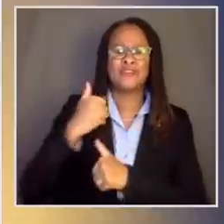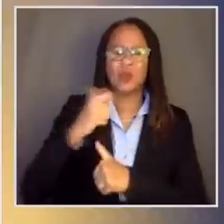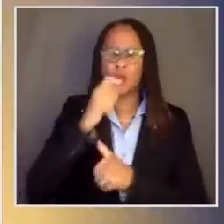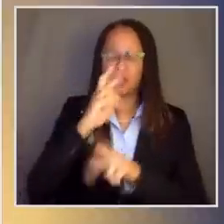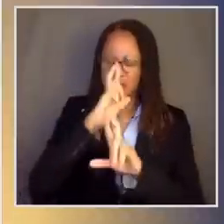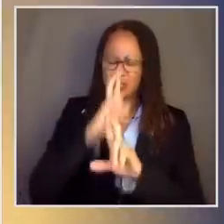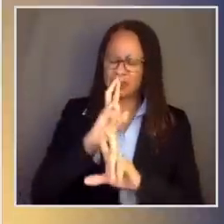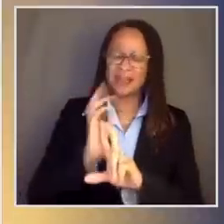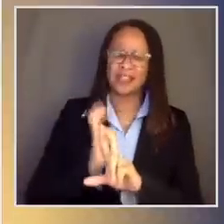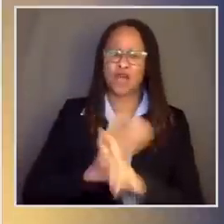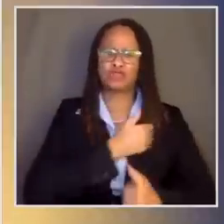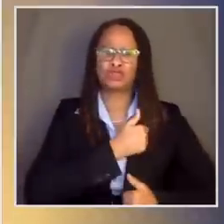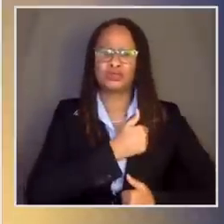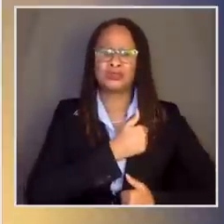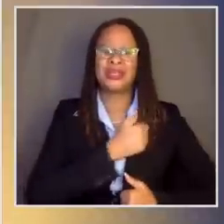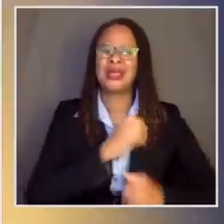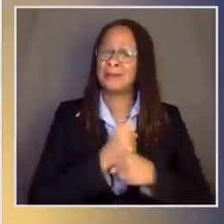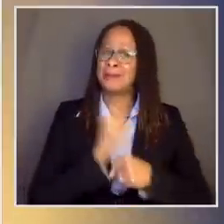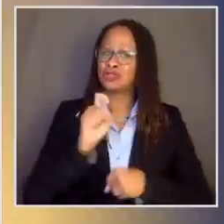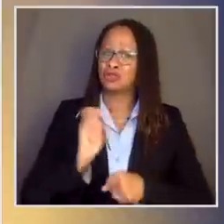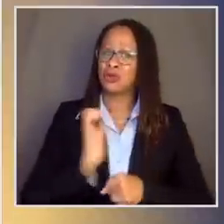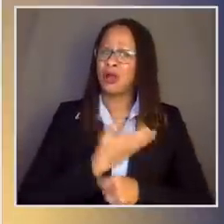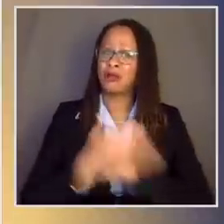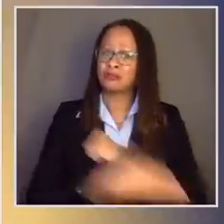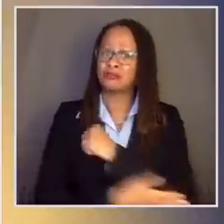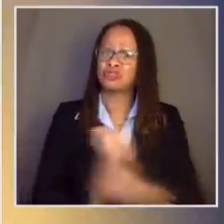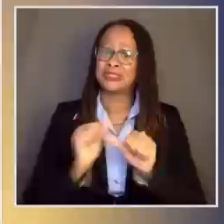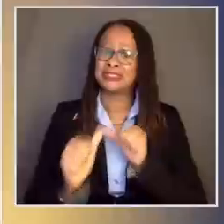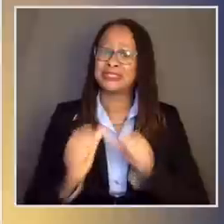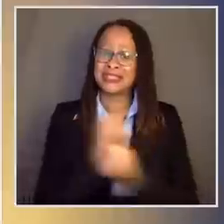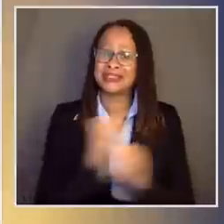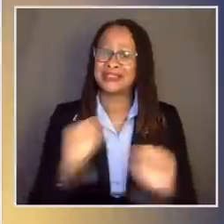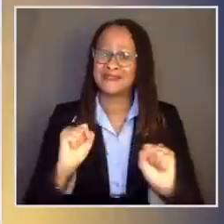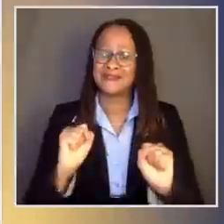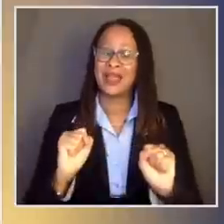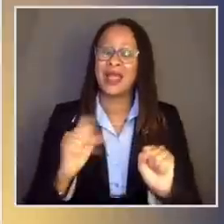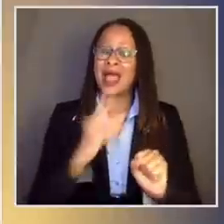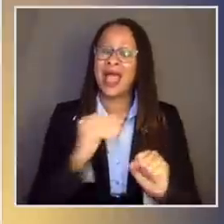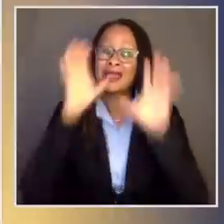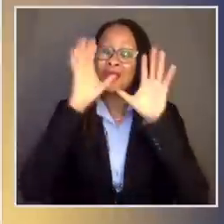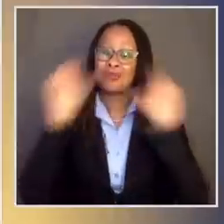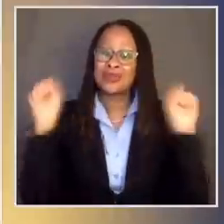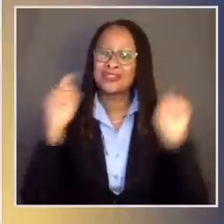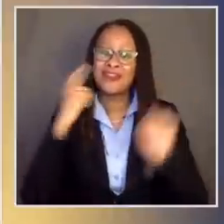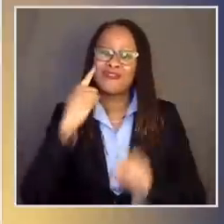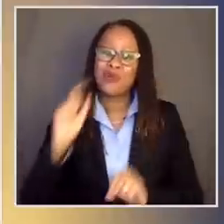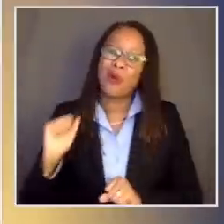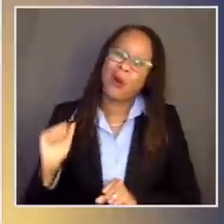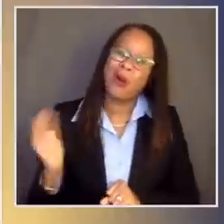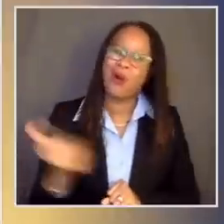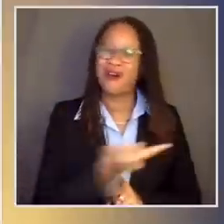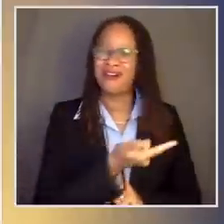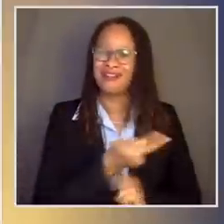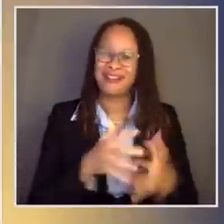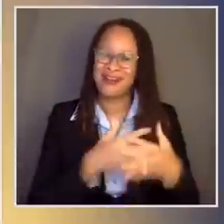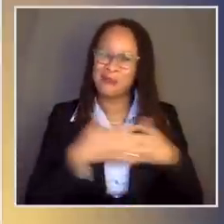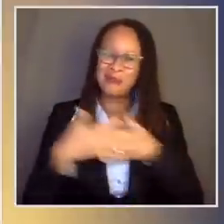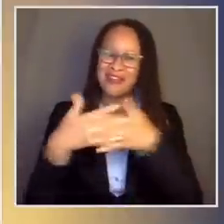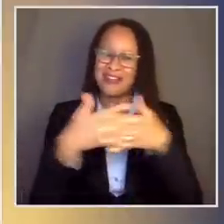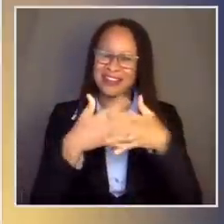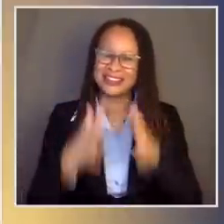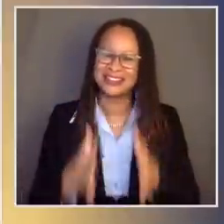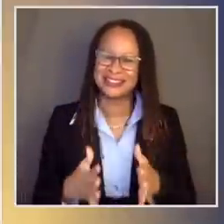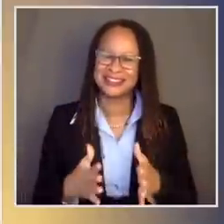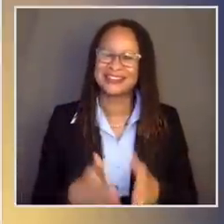keep our country safe, and a president for all Americans.